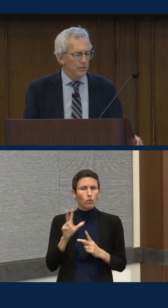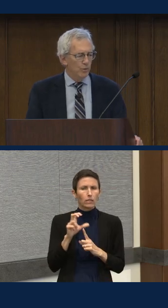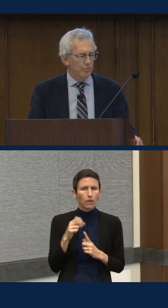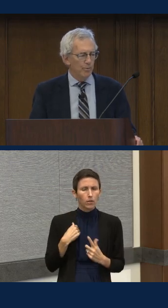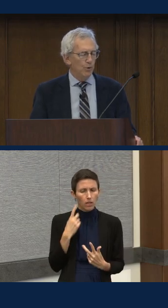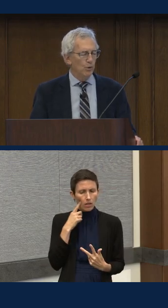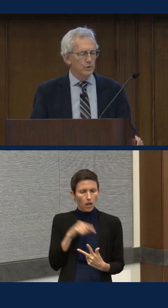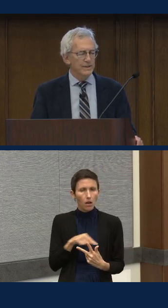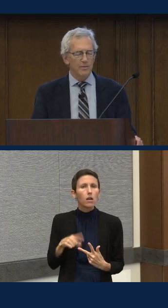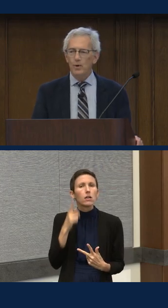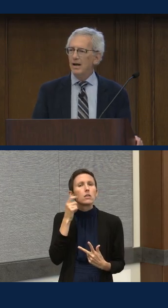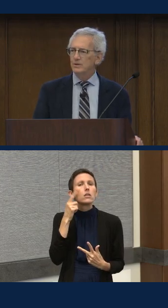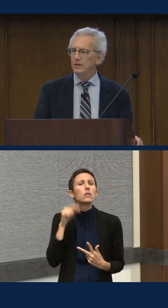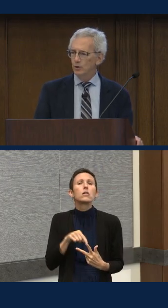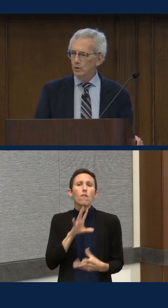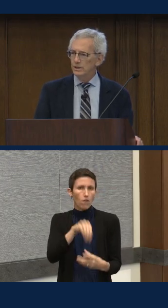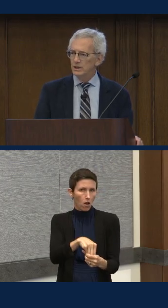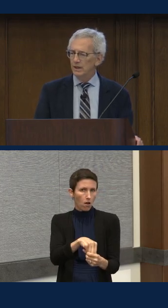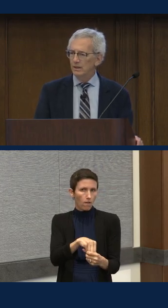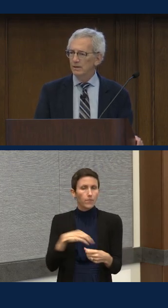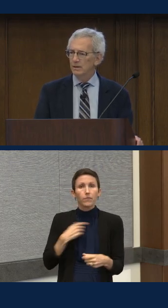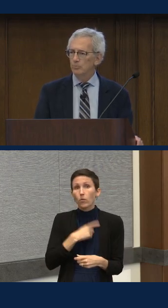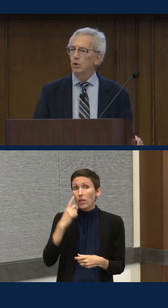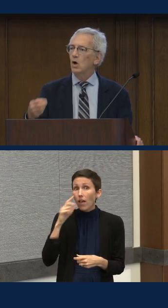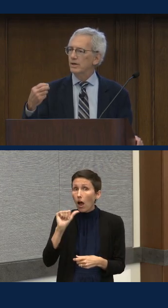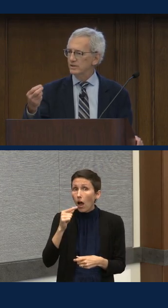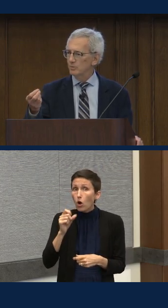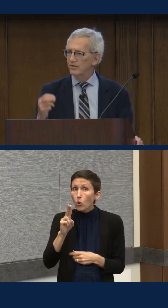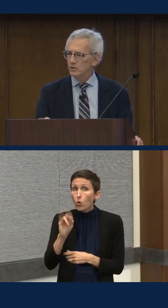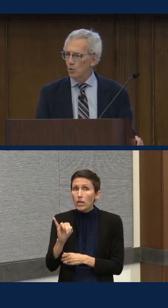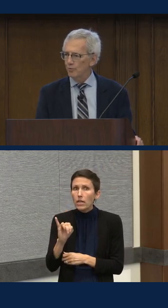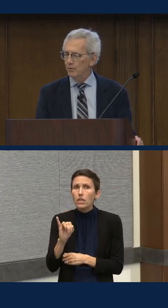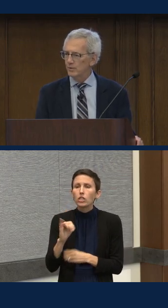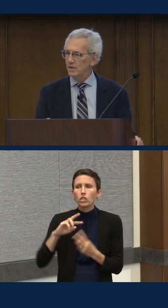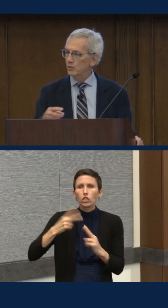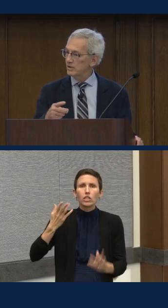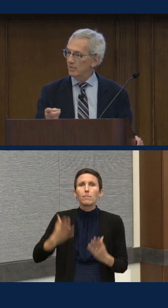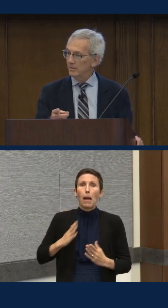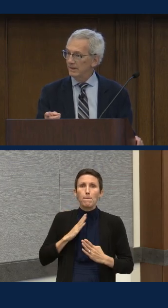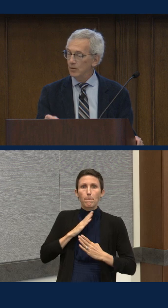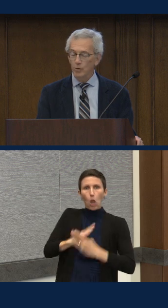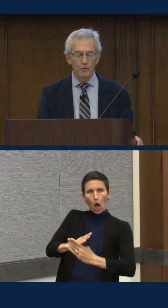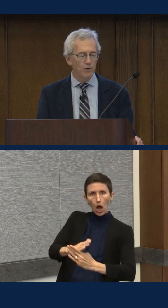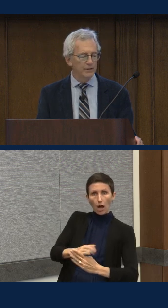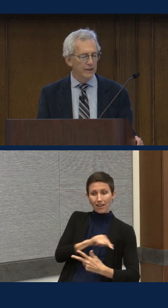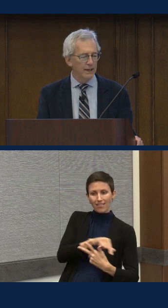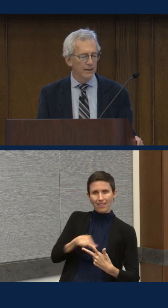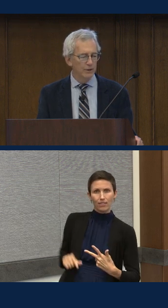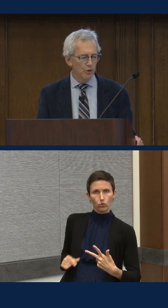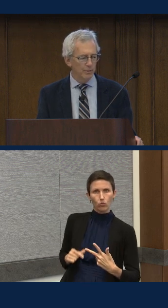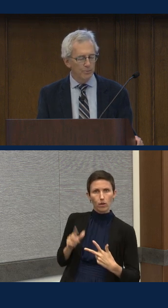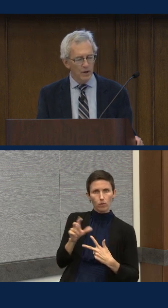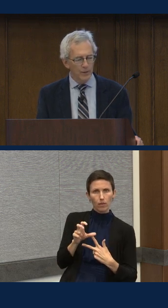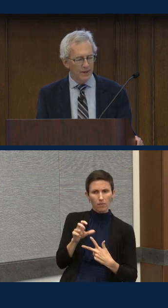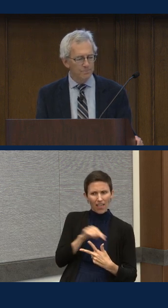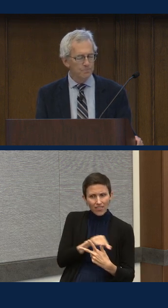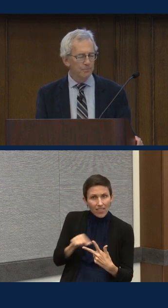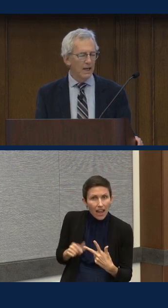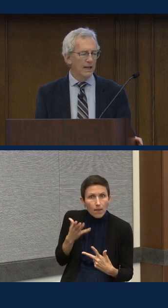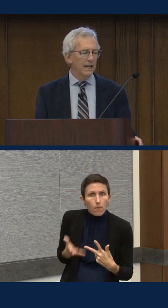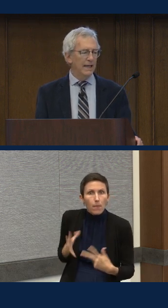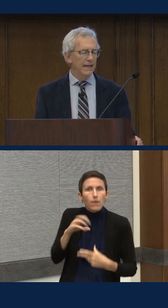So we proposed that perhaps the agouti gene blocked some of these orphan receptors, and maybe they were involved in determining body